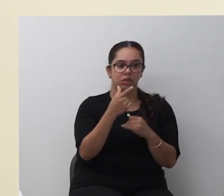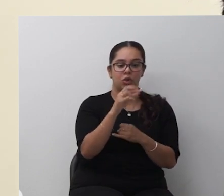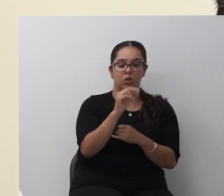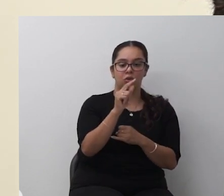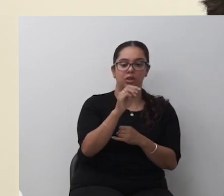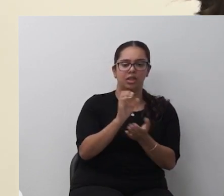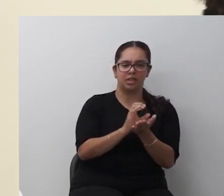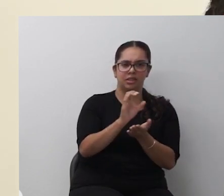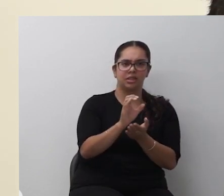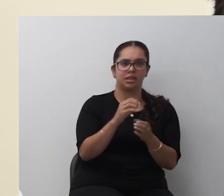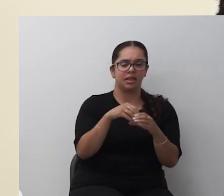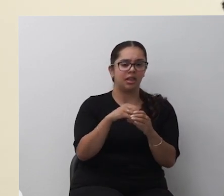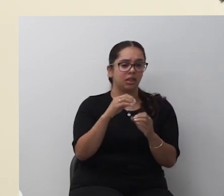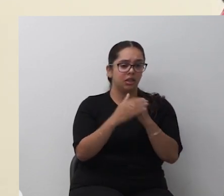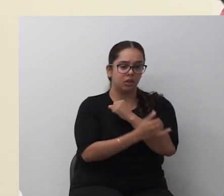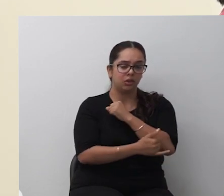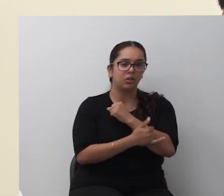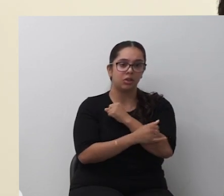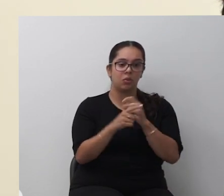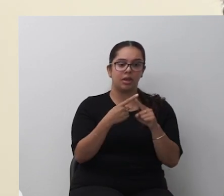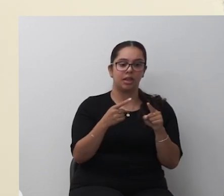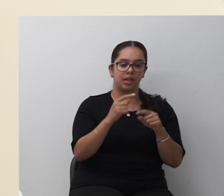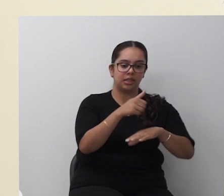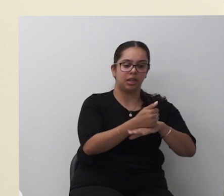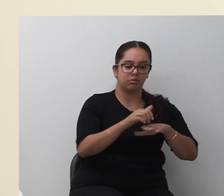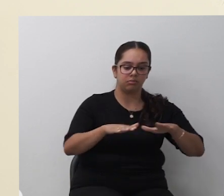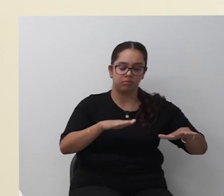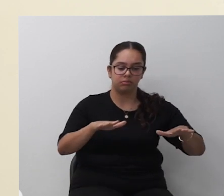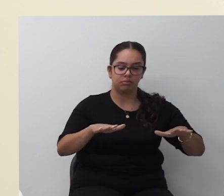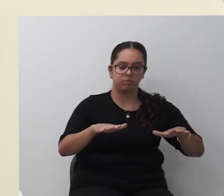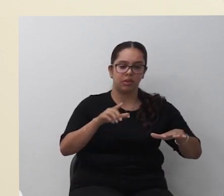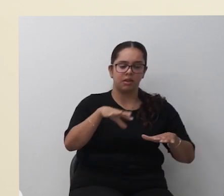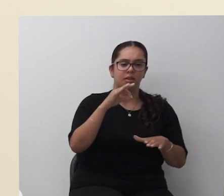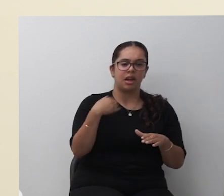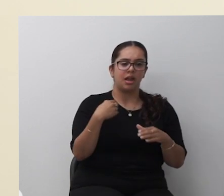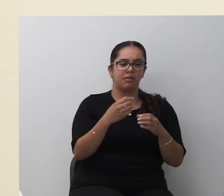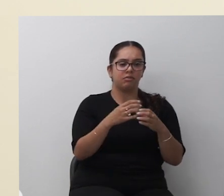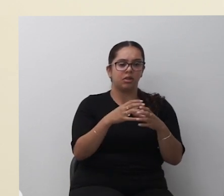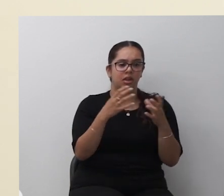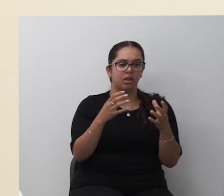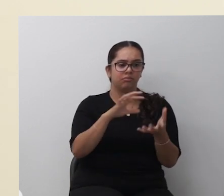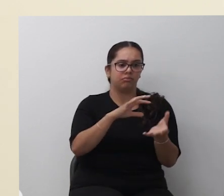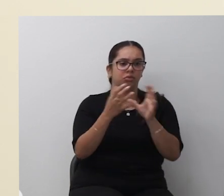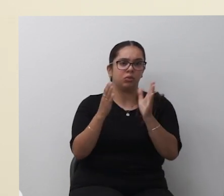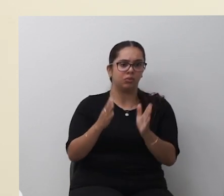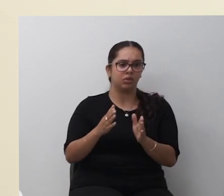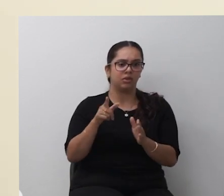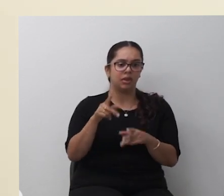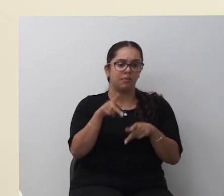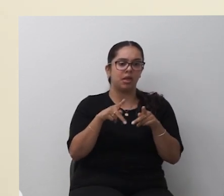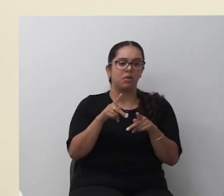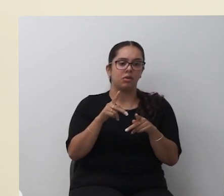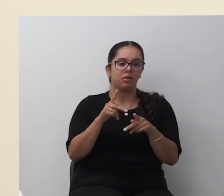country, and when they mapped their grantees out, they found that there were a lot of disruptors who are the folks that get